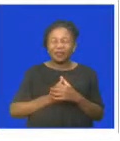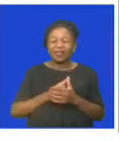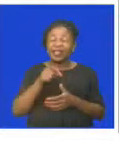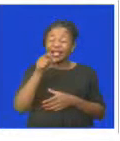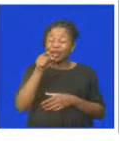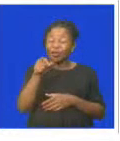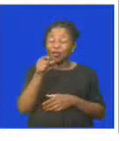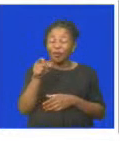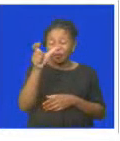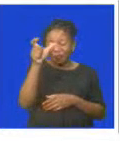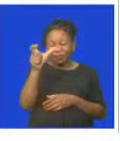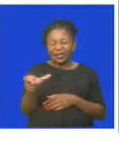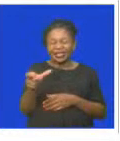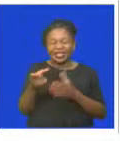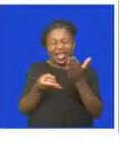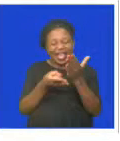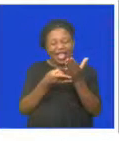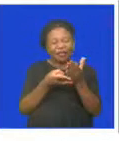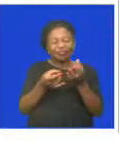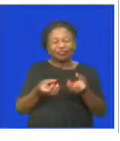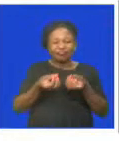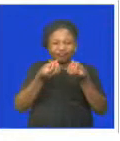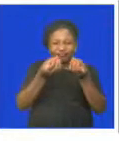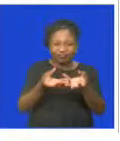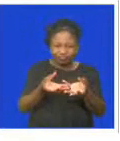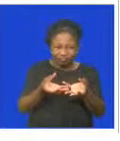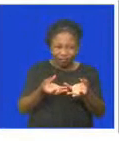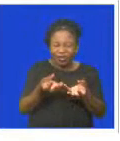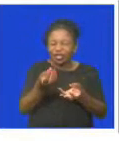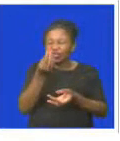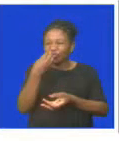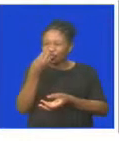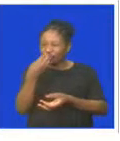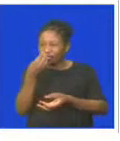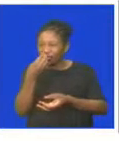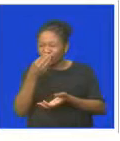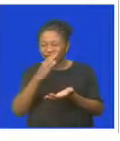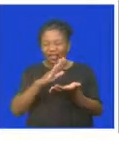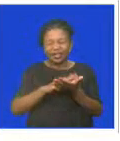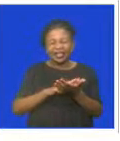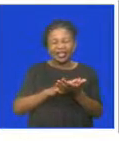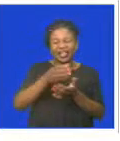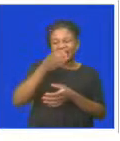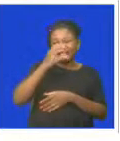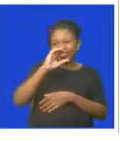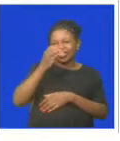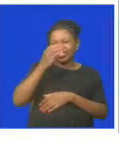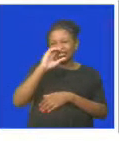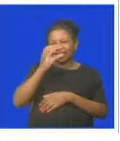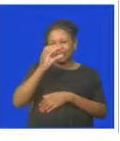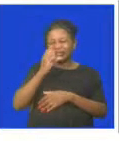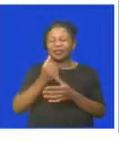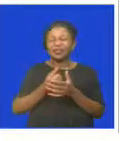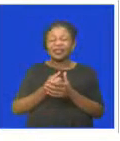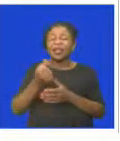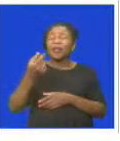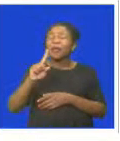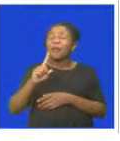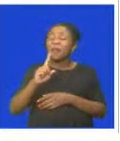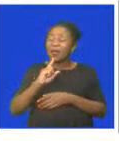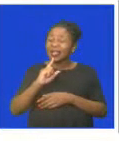an airplane with food and drinks, while a pilot flies an airplane or